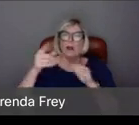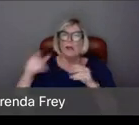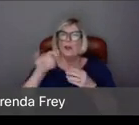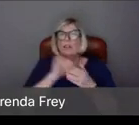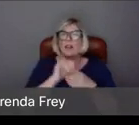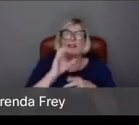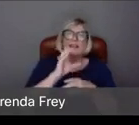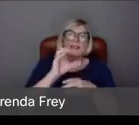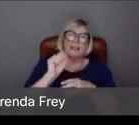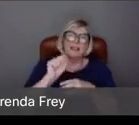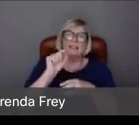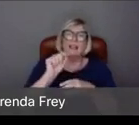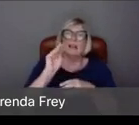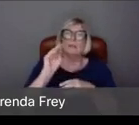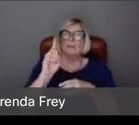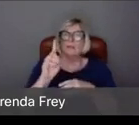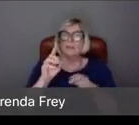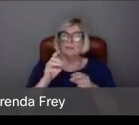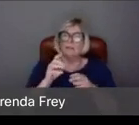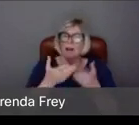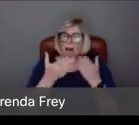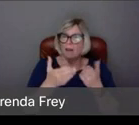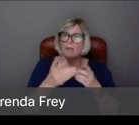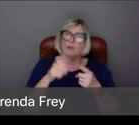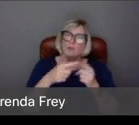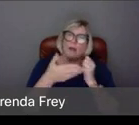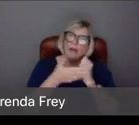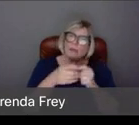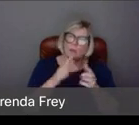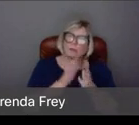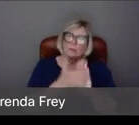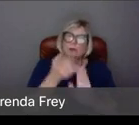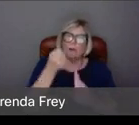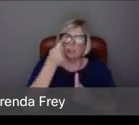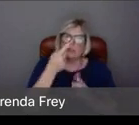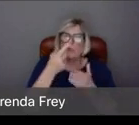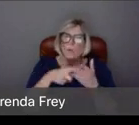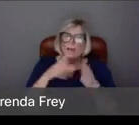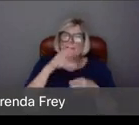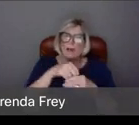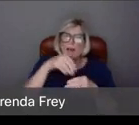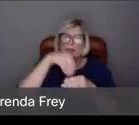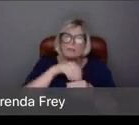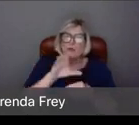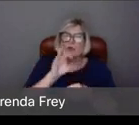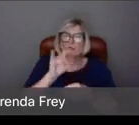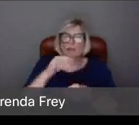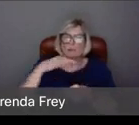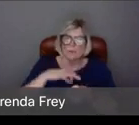CCCSMD offers and others offer to walk you through with you and help you understand what's in there. And it'll go over